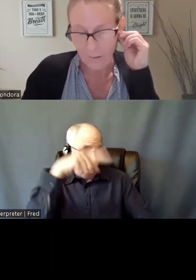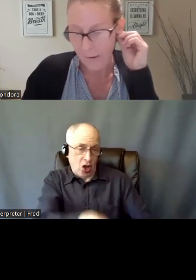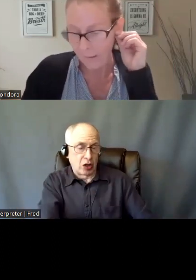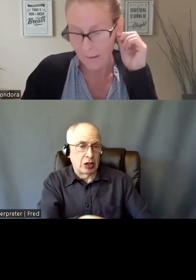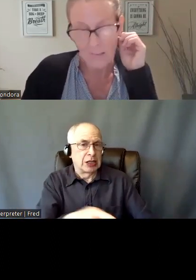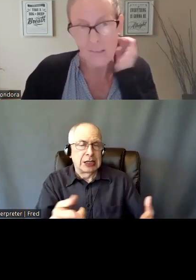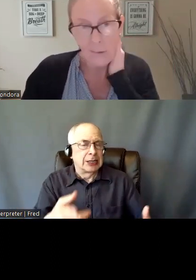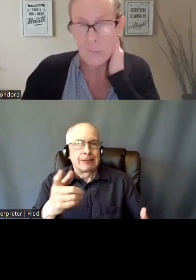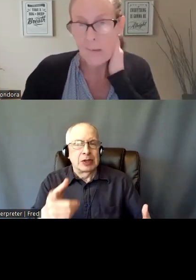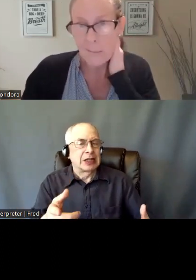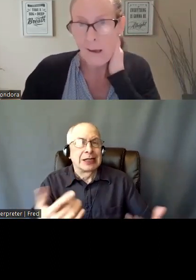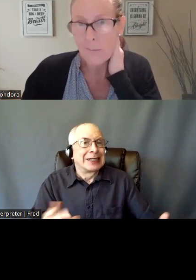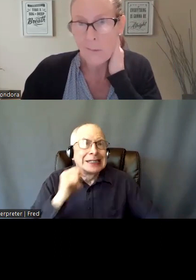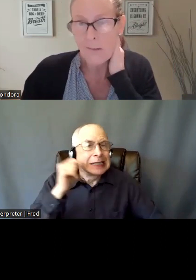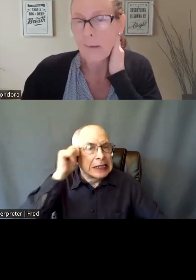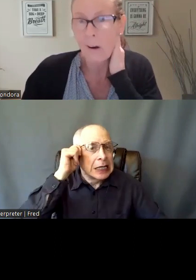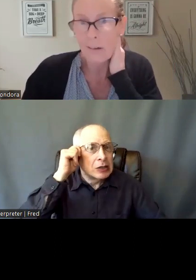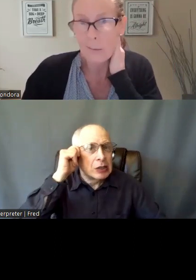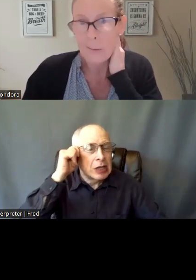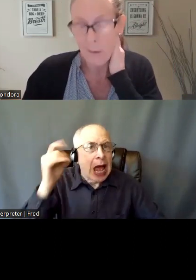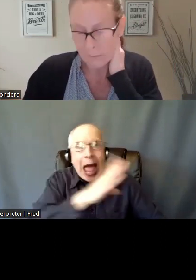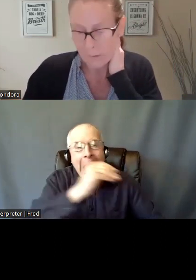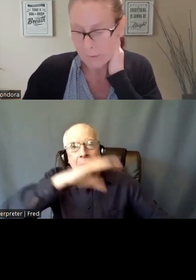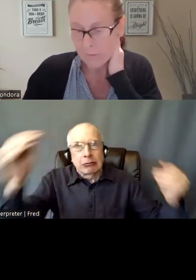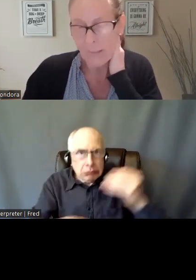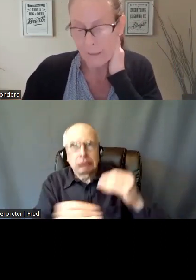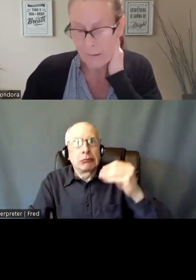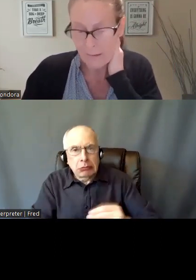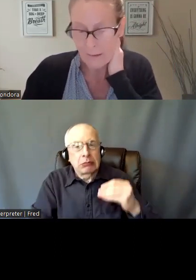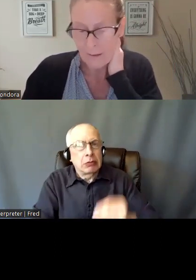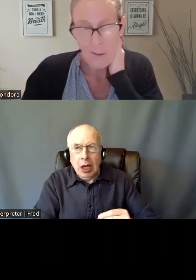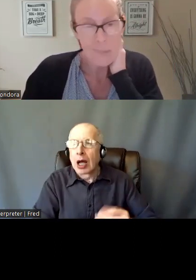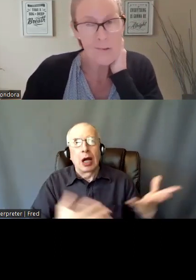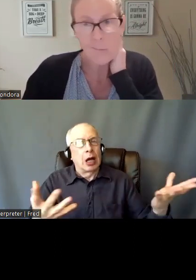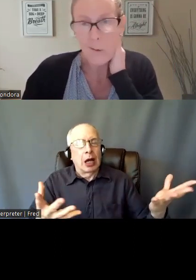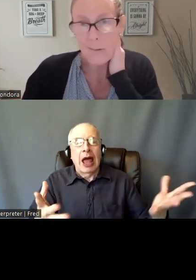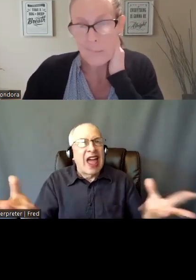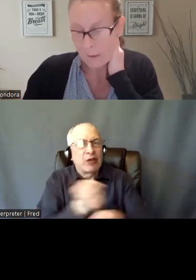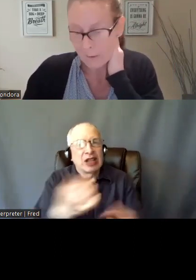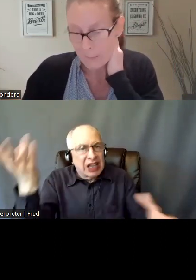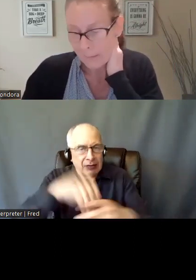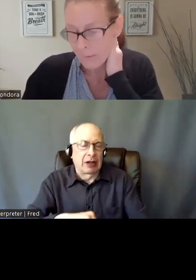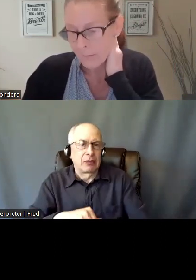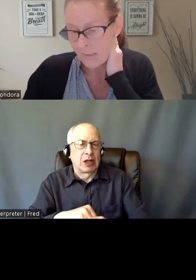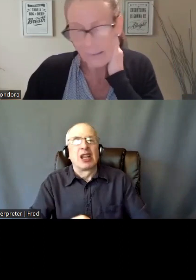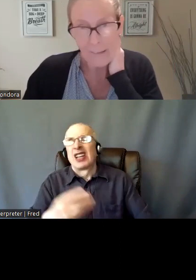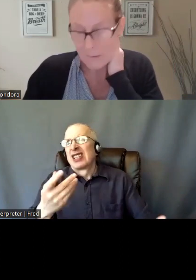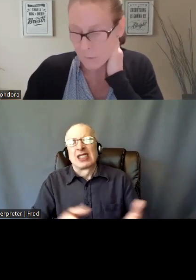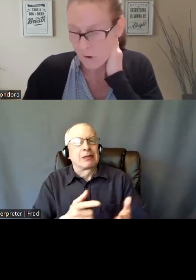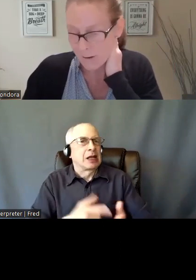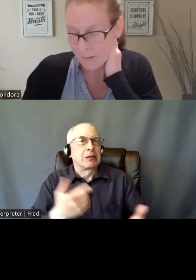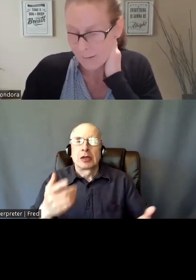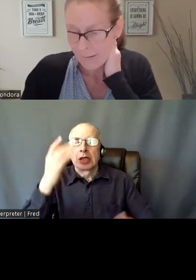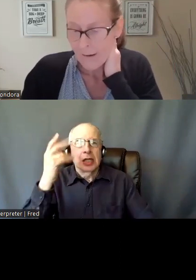of adolescence. And there have been some times where it's been hard to put one foot in front of the other, but she's proven to be incredibly resilient